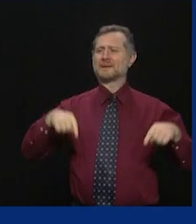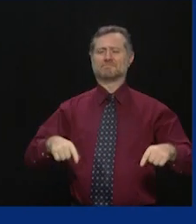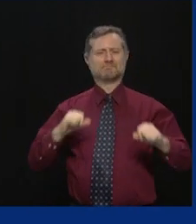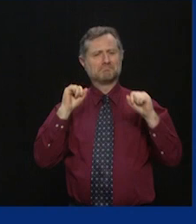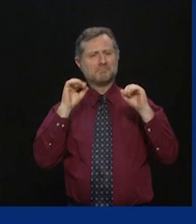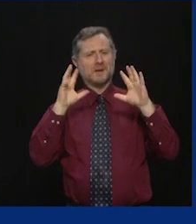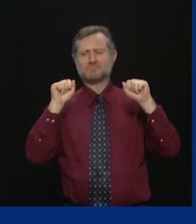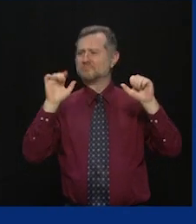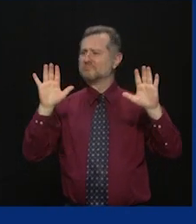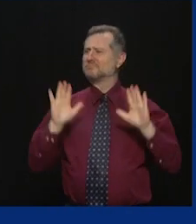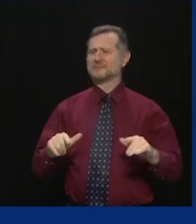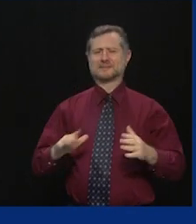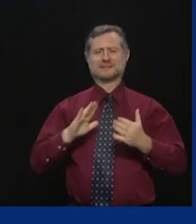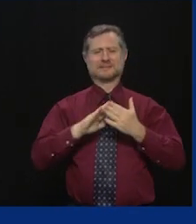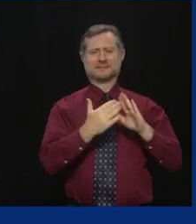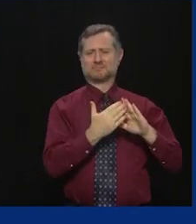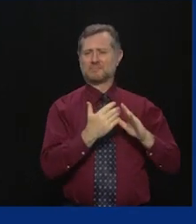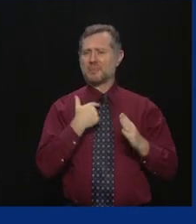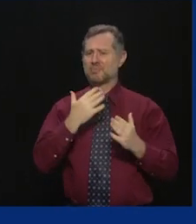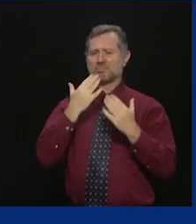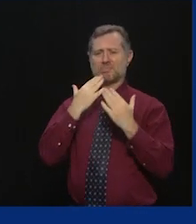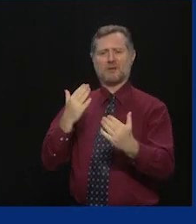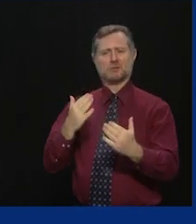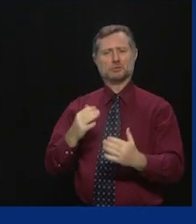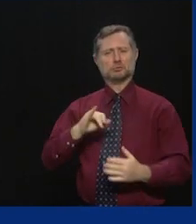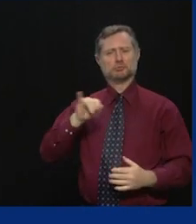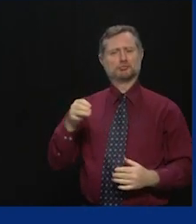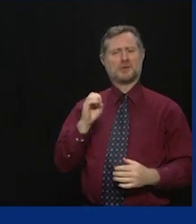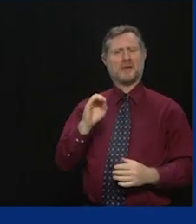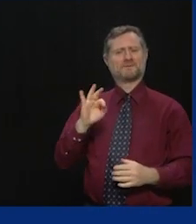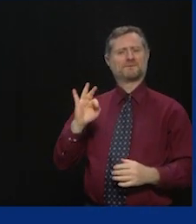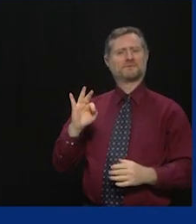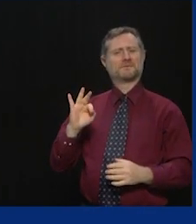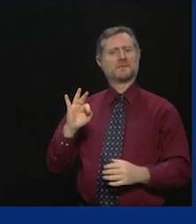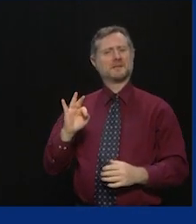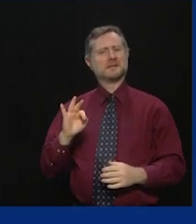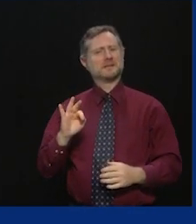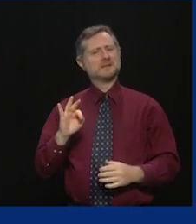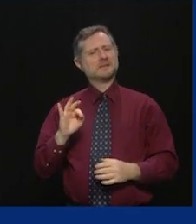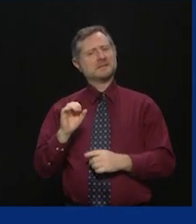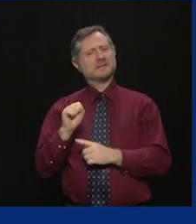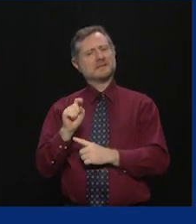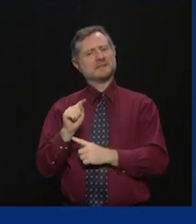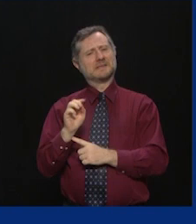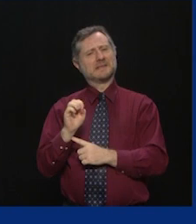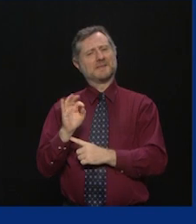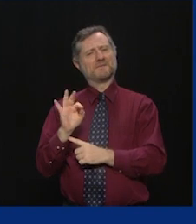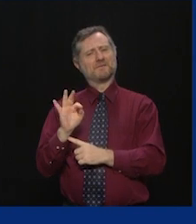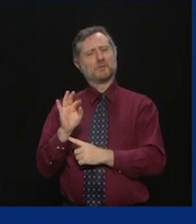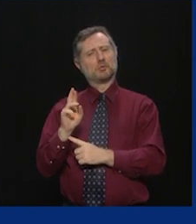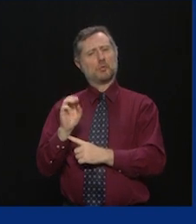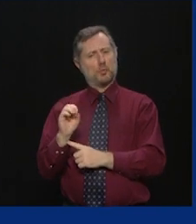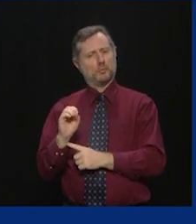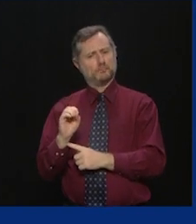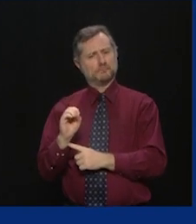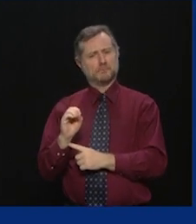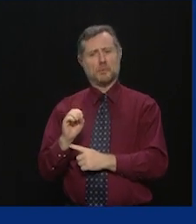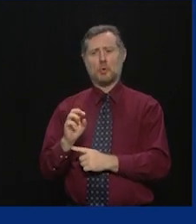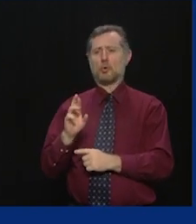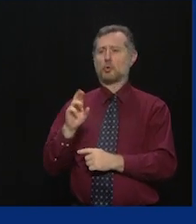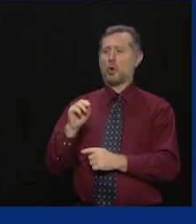Stefko, I want to thank you for all that you do with ROC 2025. feel like Rock 2025 is already